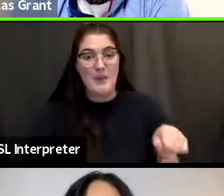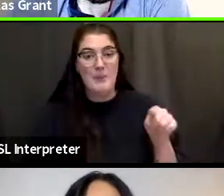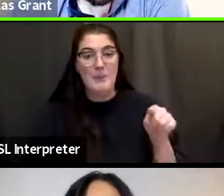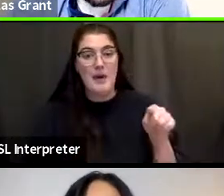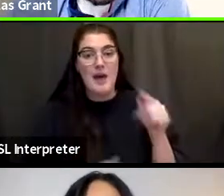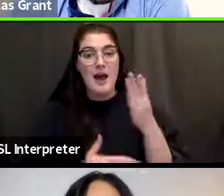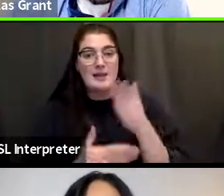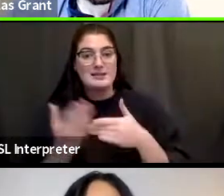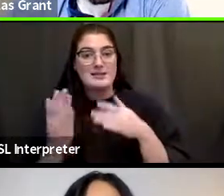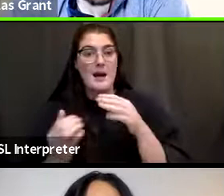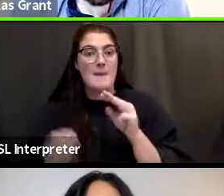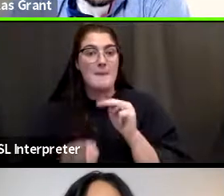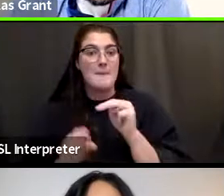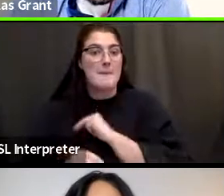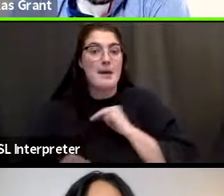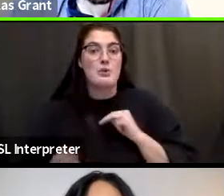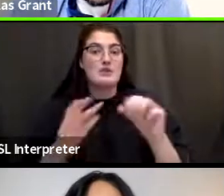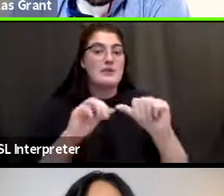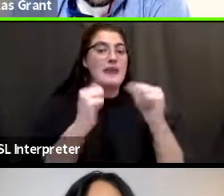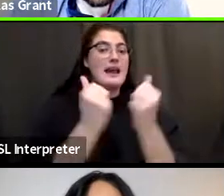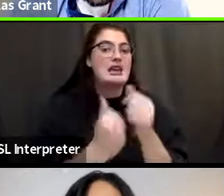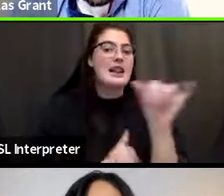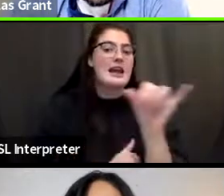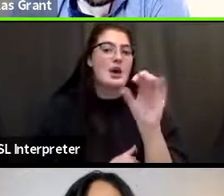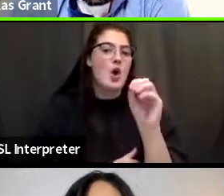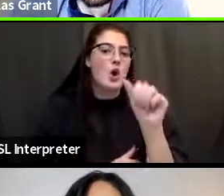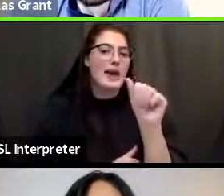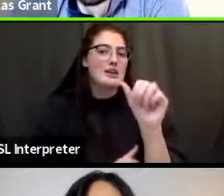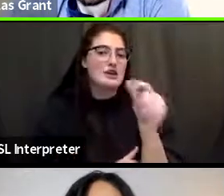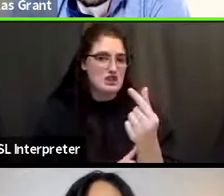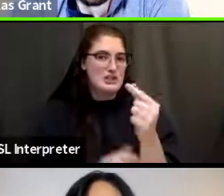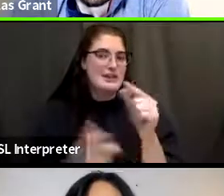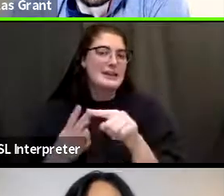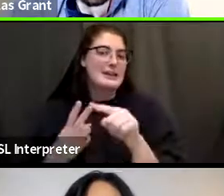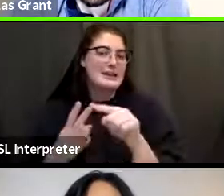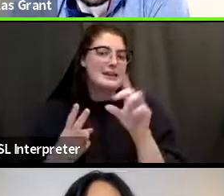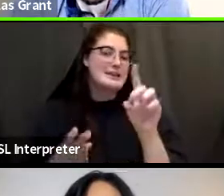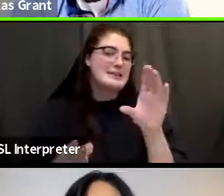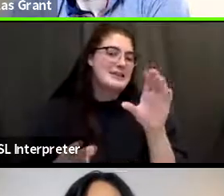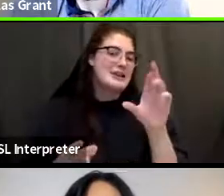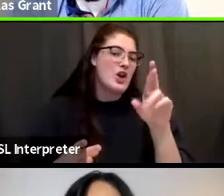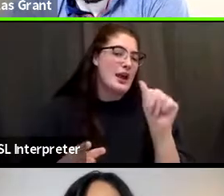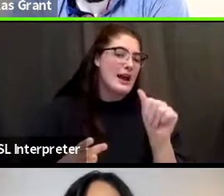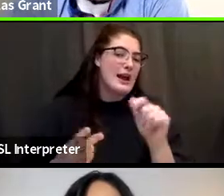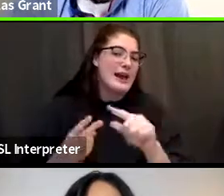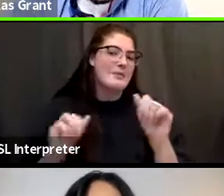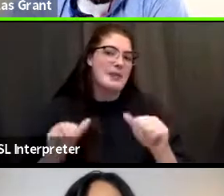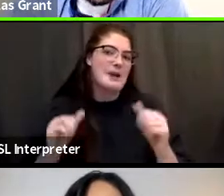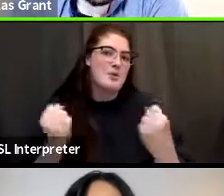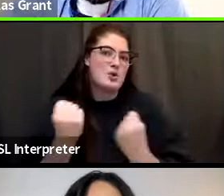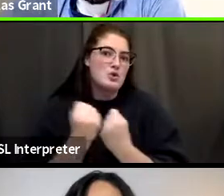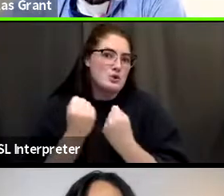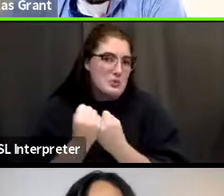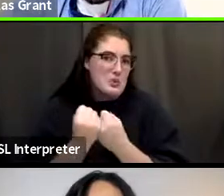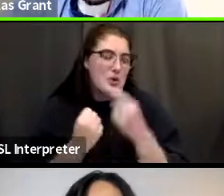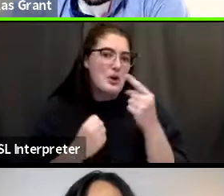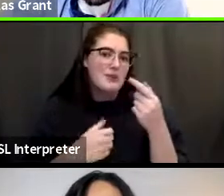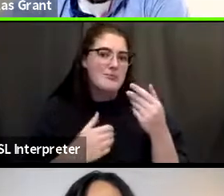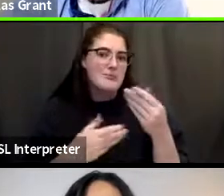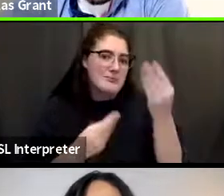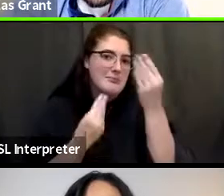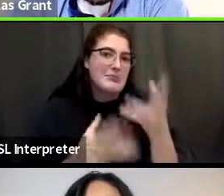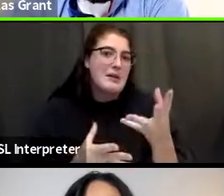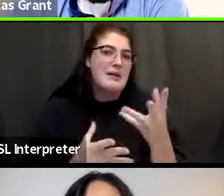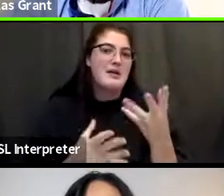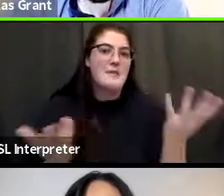some members of agencies like OAG, DCRA, to be able to assist in bringing him up to speed on